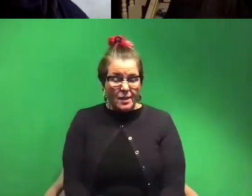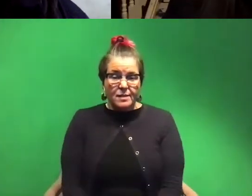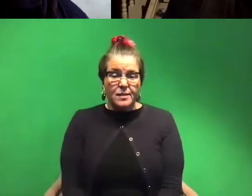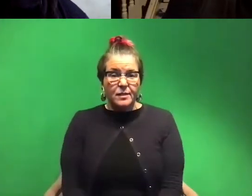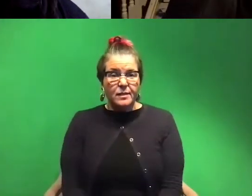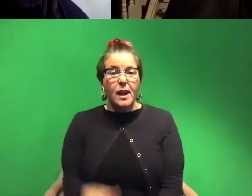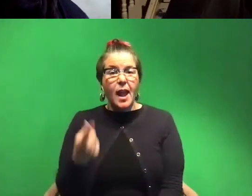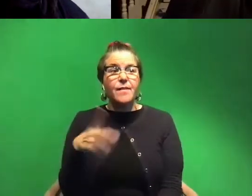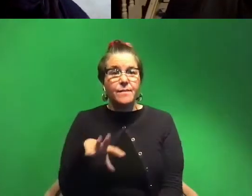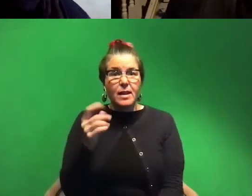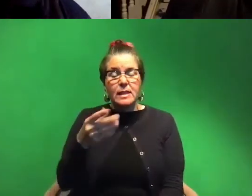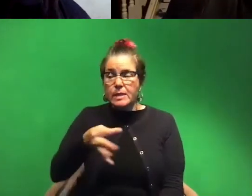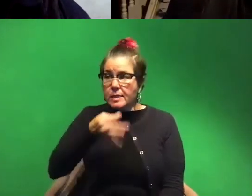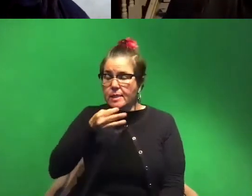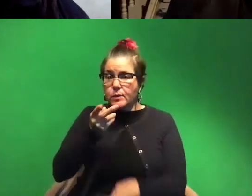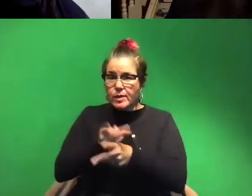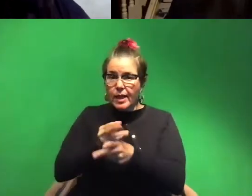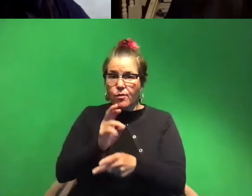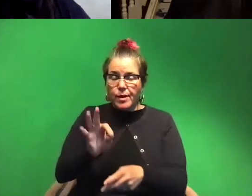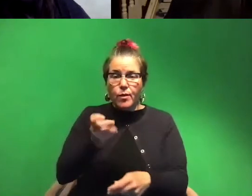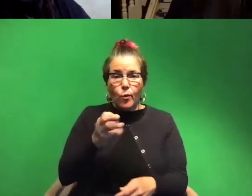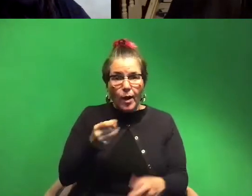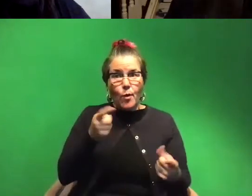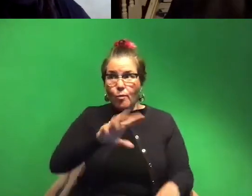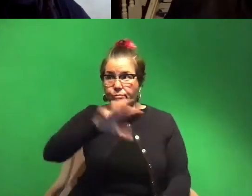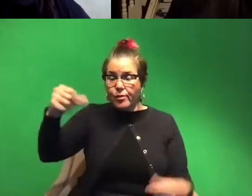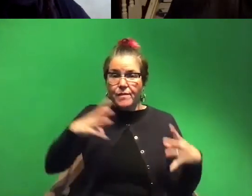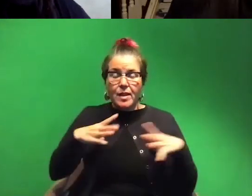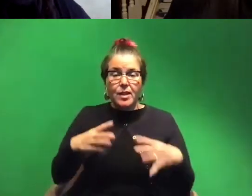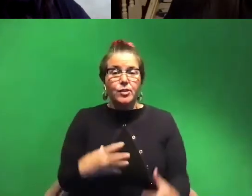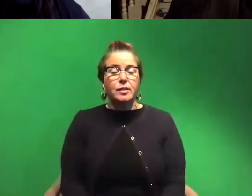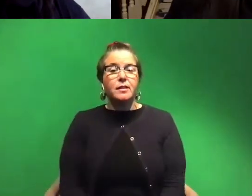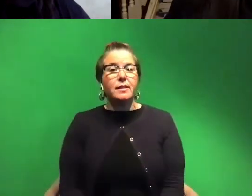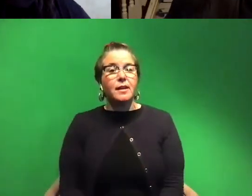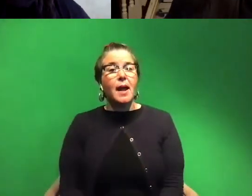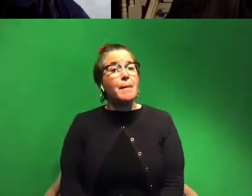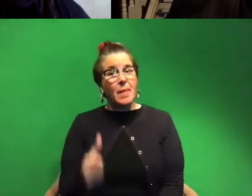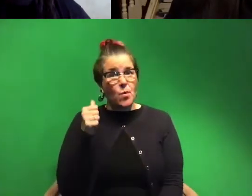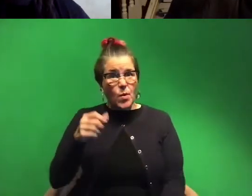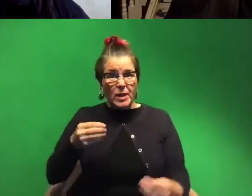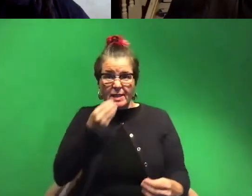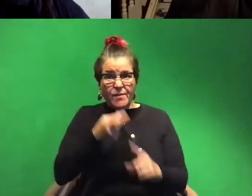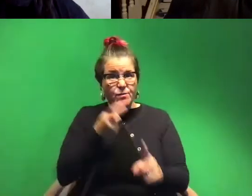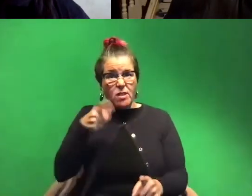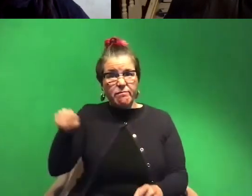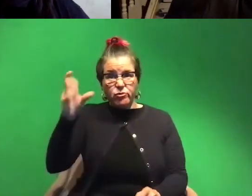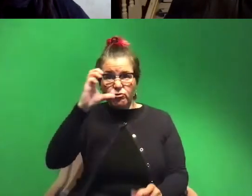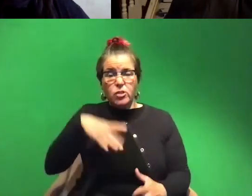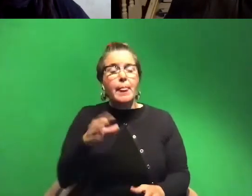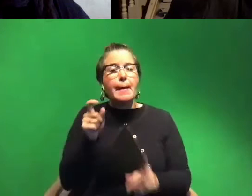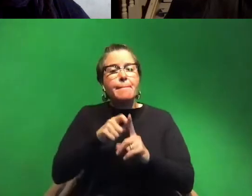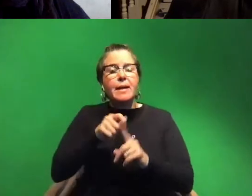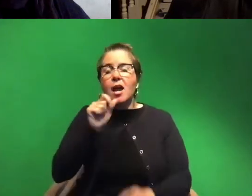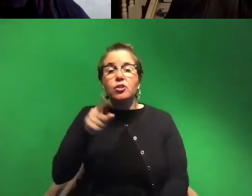find somebody who knows how to take care of a reef aquarium while you go on vacation. And they may not eat for them. That's the problem. This is part of the picky food. It's not just